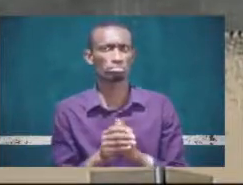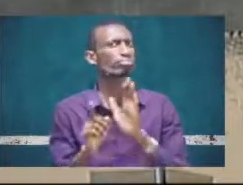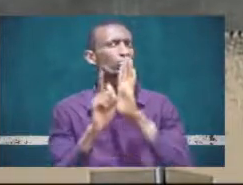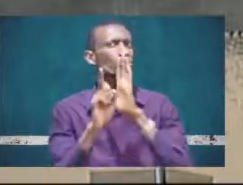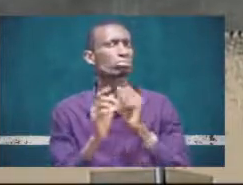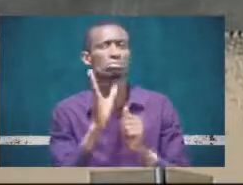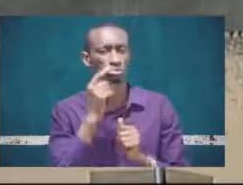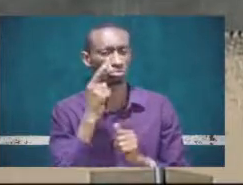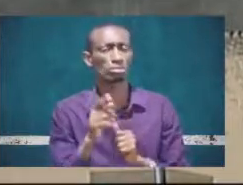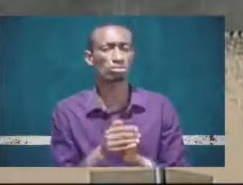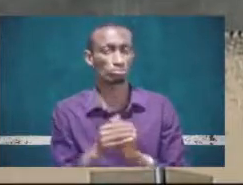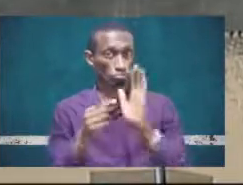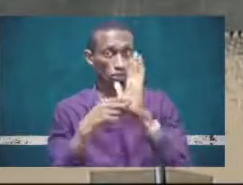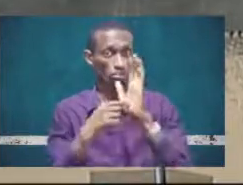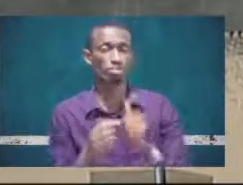few examples.